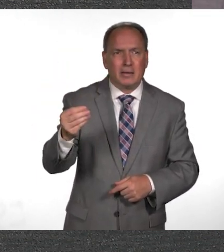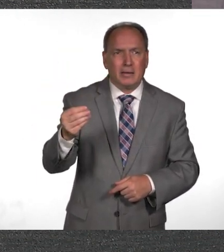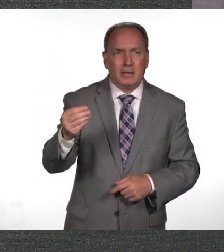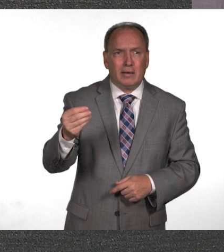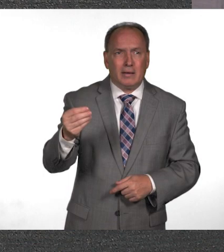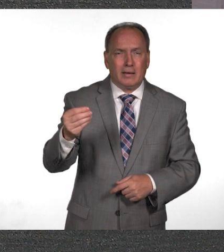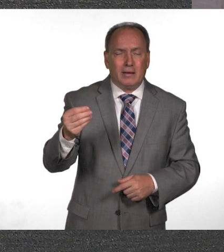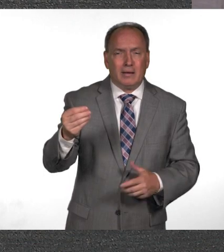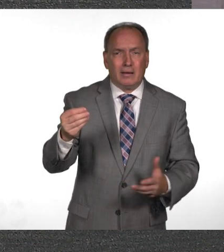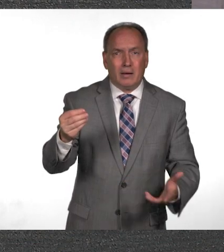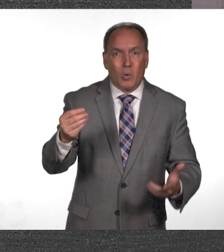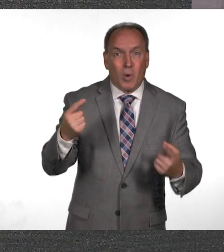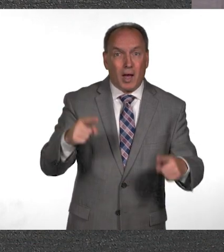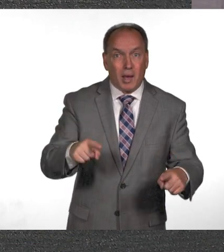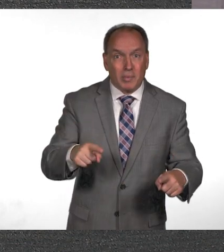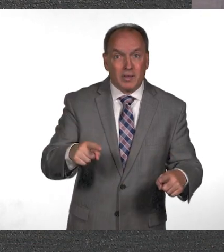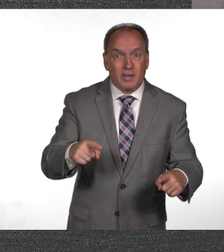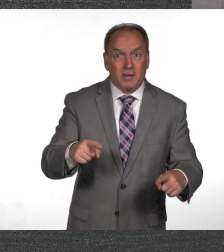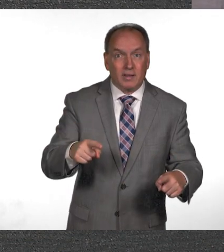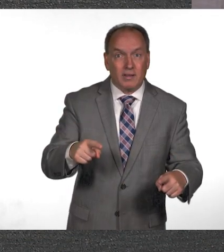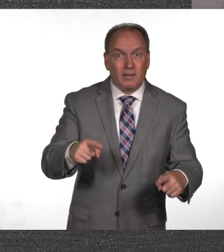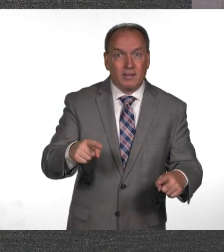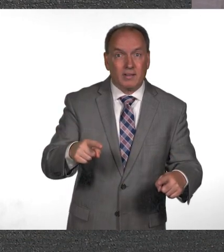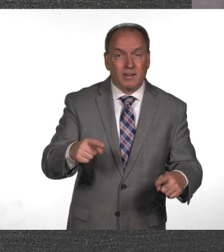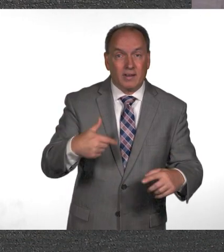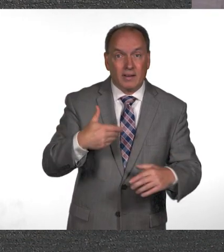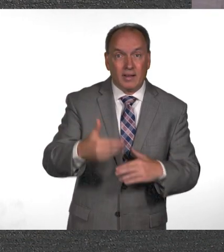uh-oh, what do you think happened?